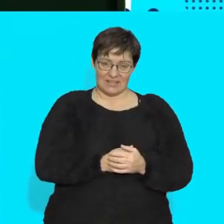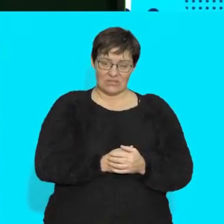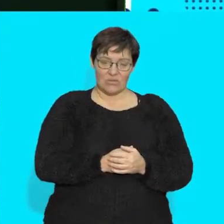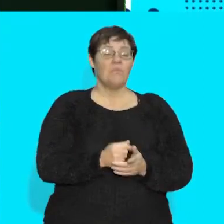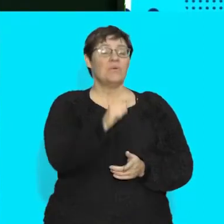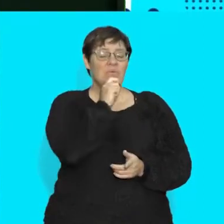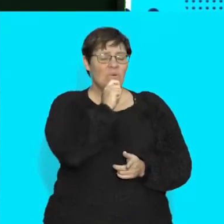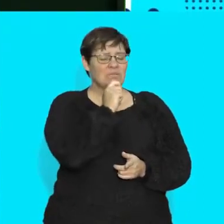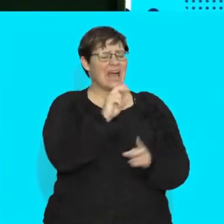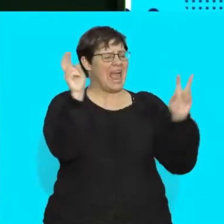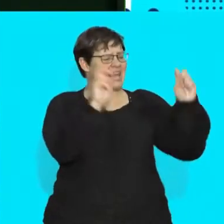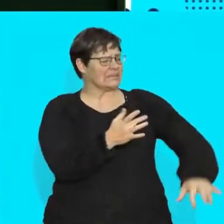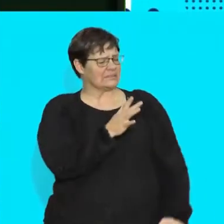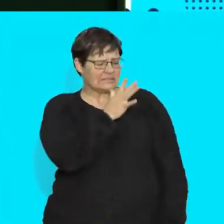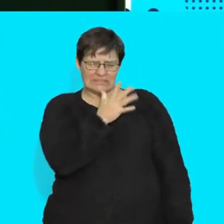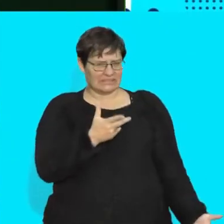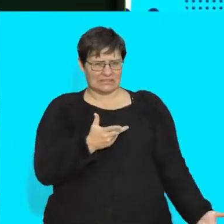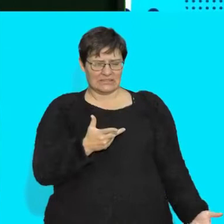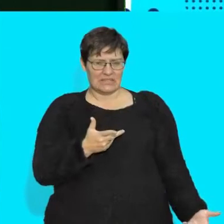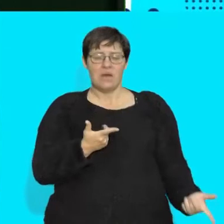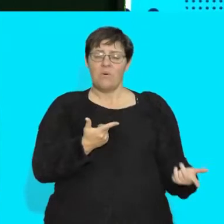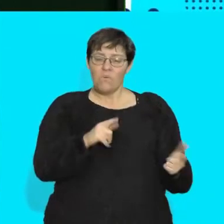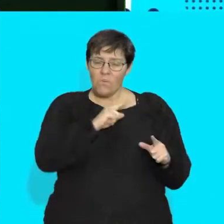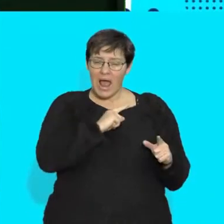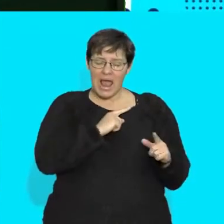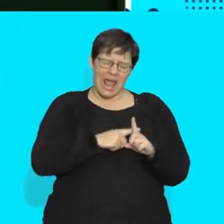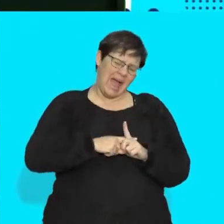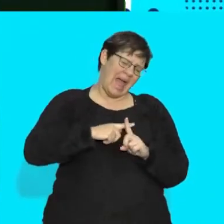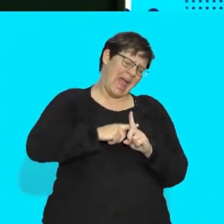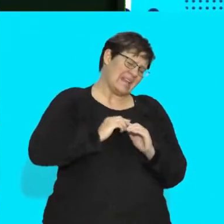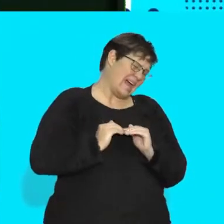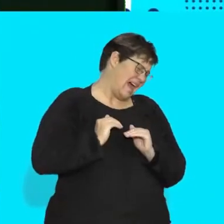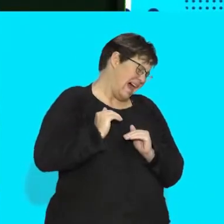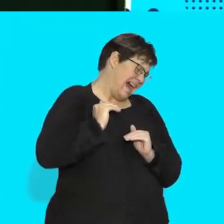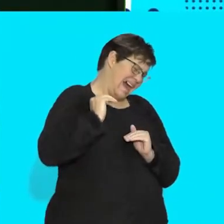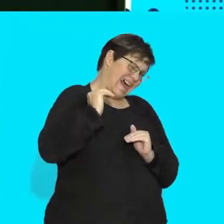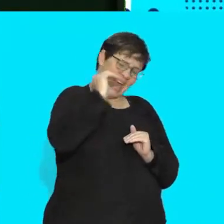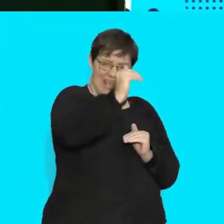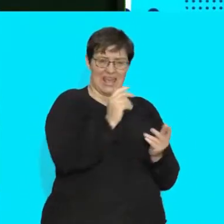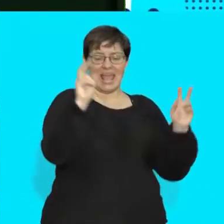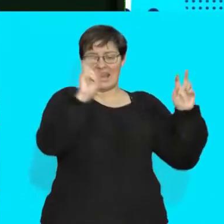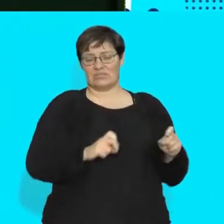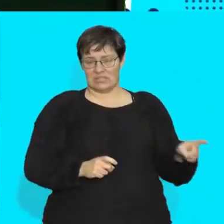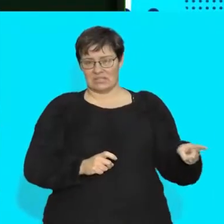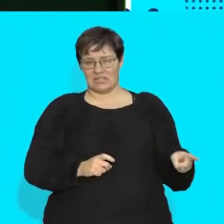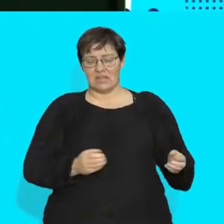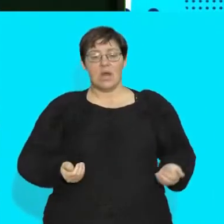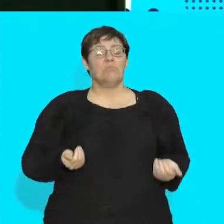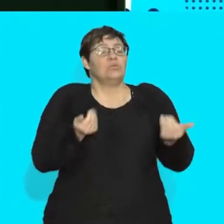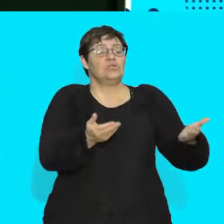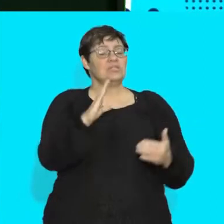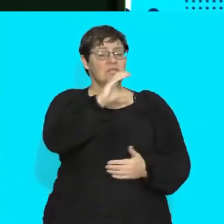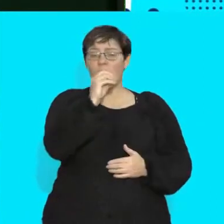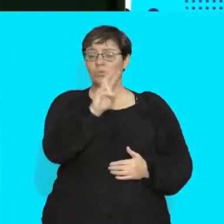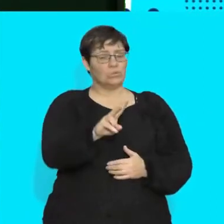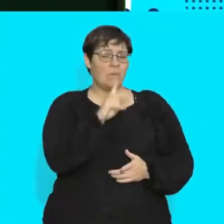problem with this uses lots of electricity, contributes to greenhouse gases because of the intense electric furnaces that are being used, and